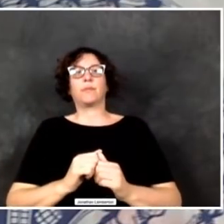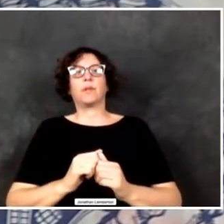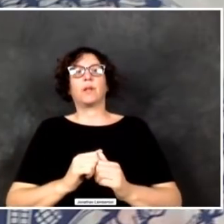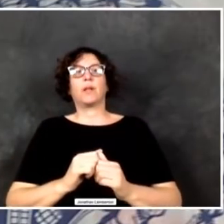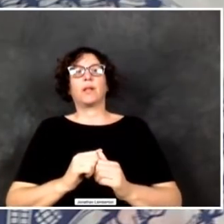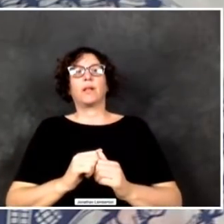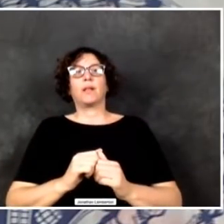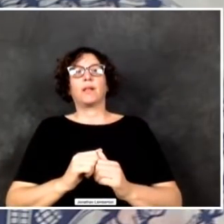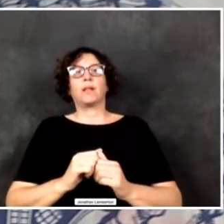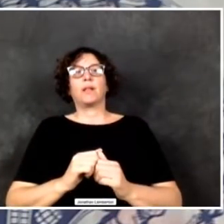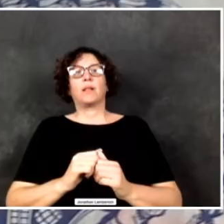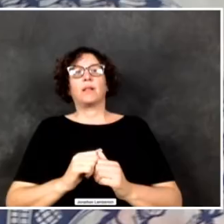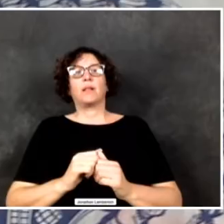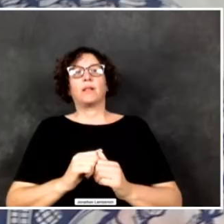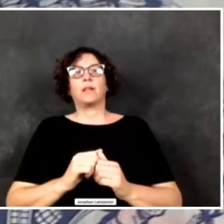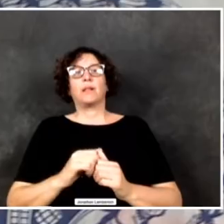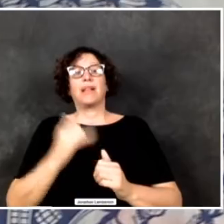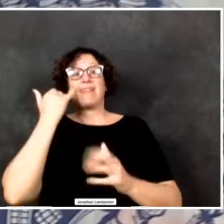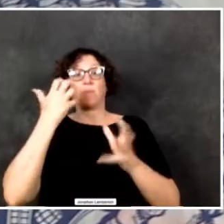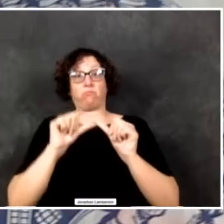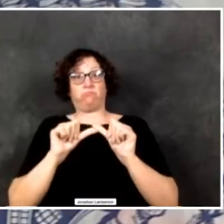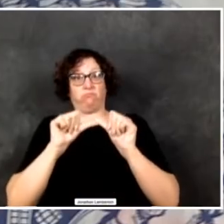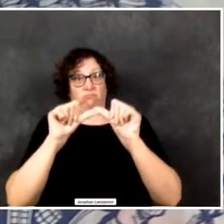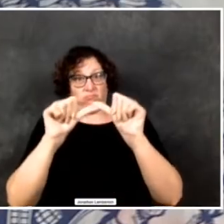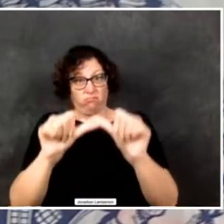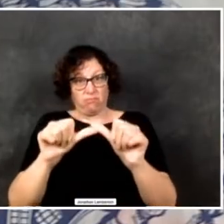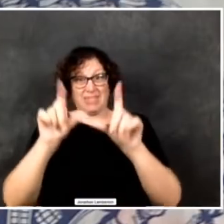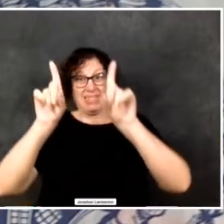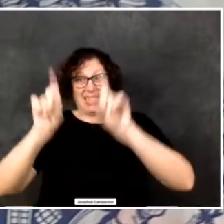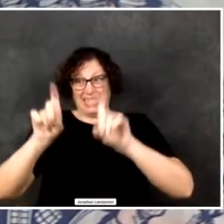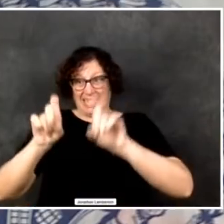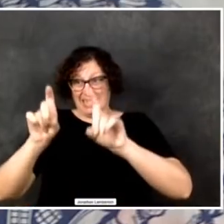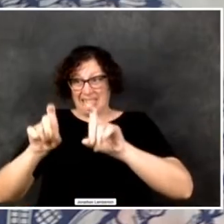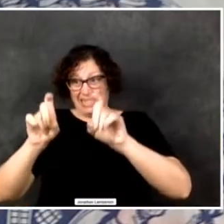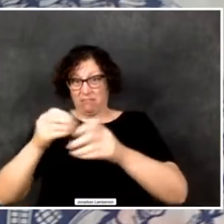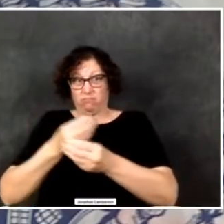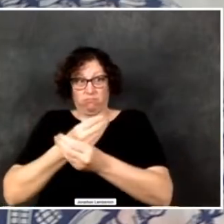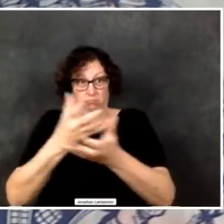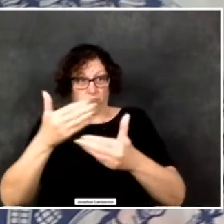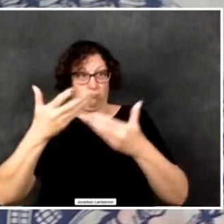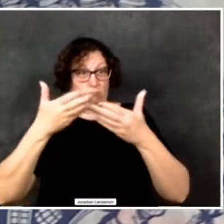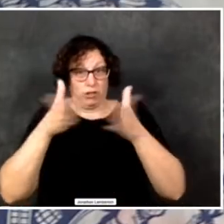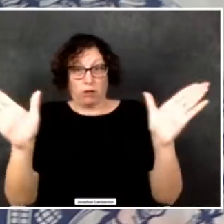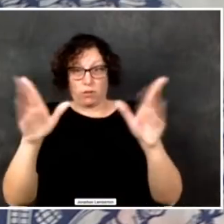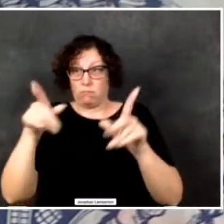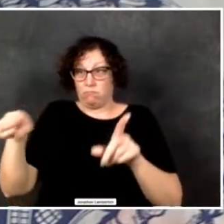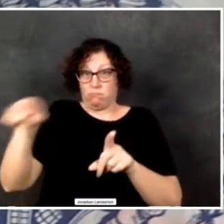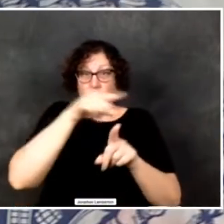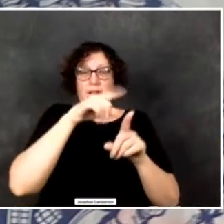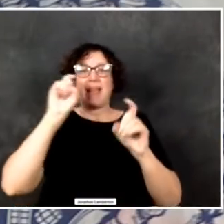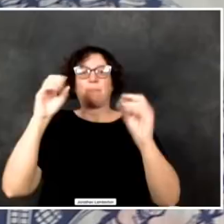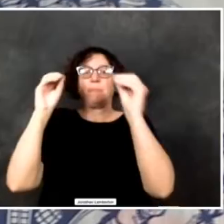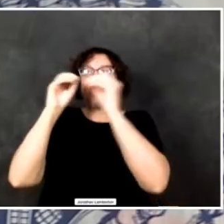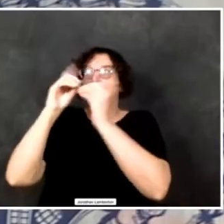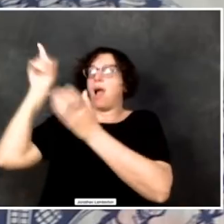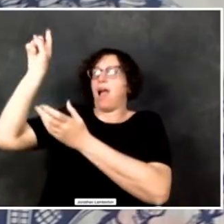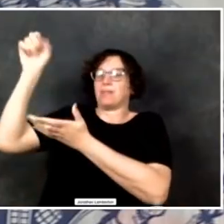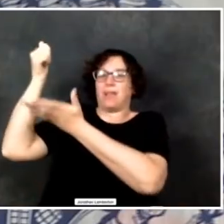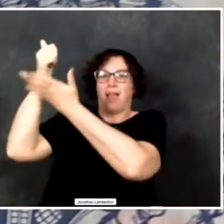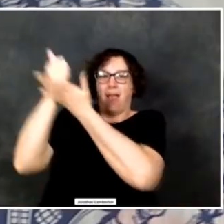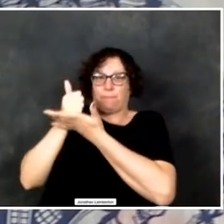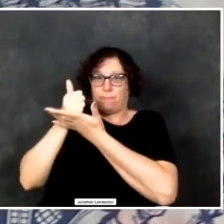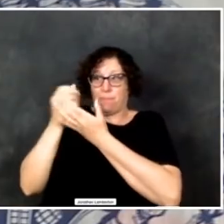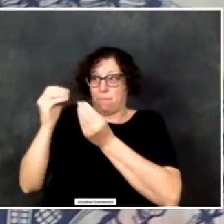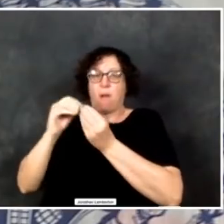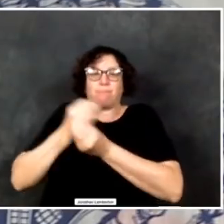the way we want to, we will need additional testing. Now, the federal government is my first destination, but we're continuing to work on the private market constantly. So I don't want you